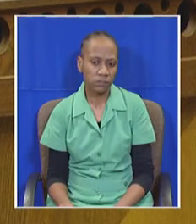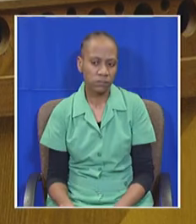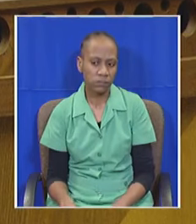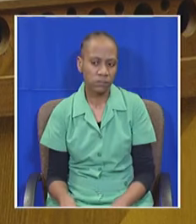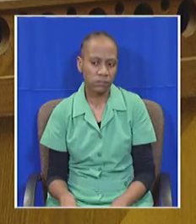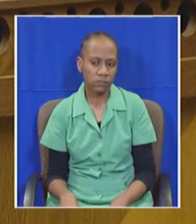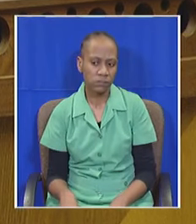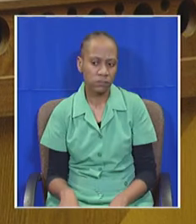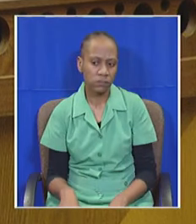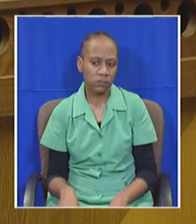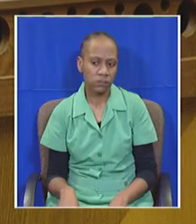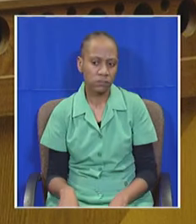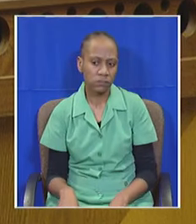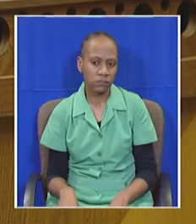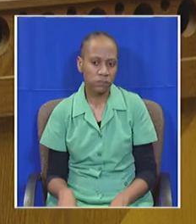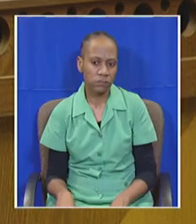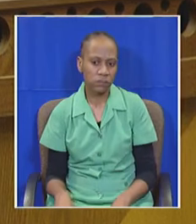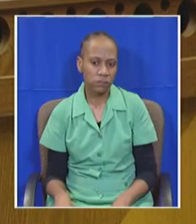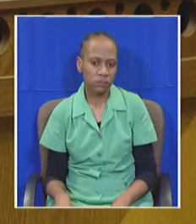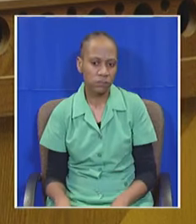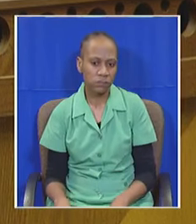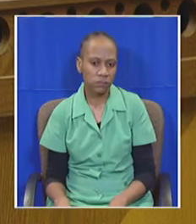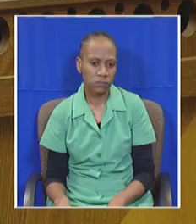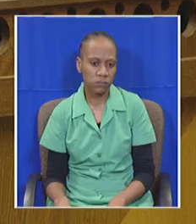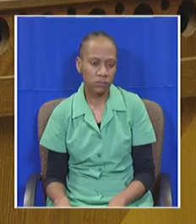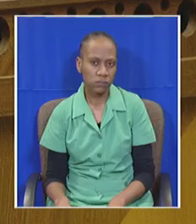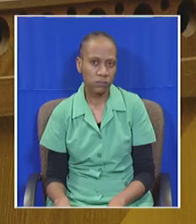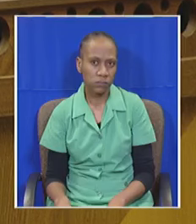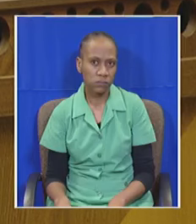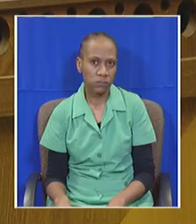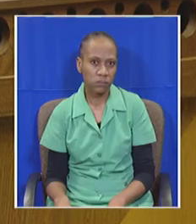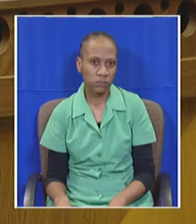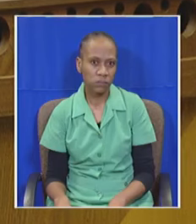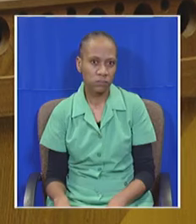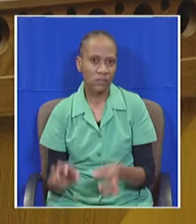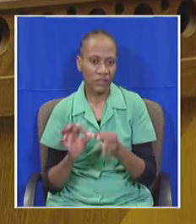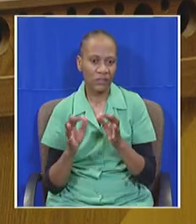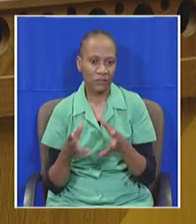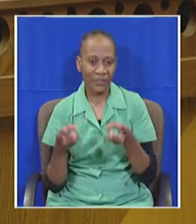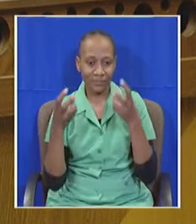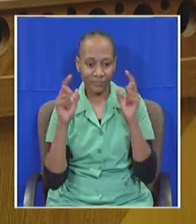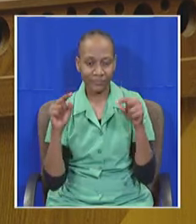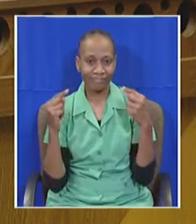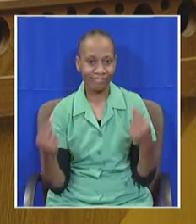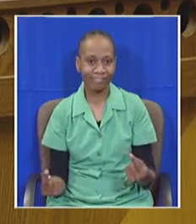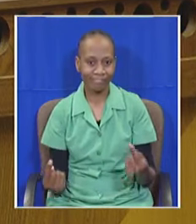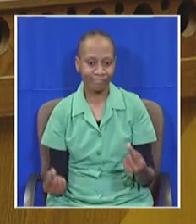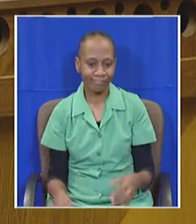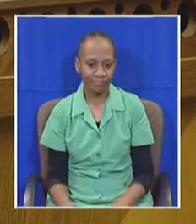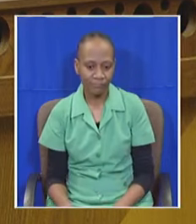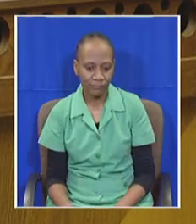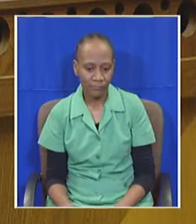years from now, the sun will become hot enough to boil our oceans. To a great extent, the benefits from